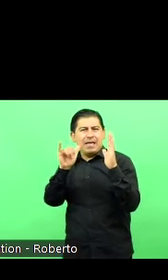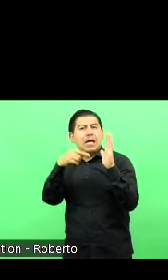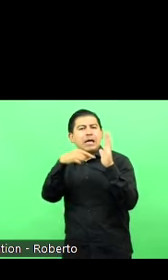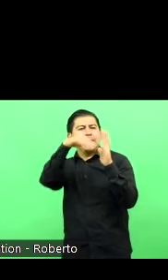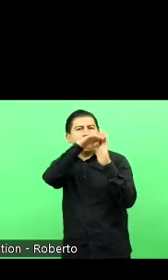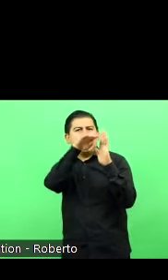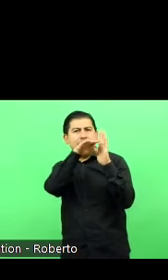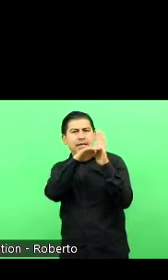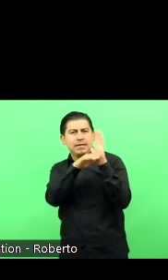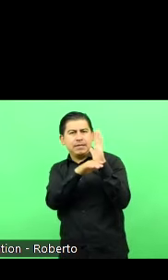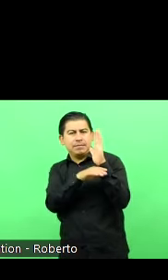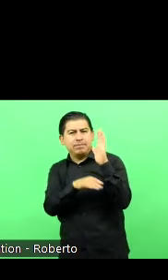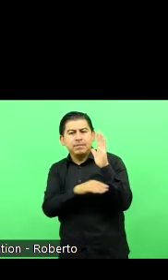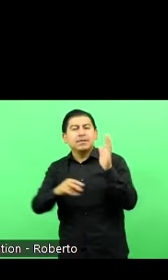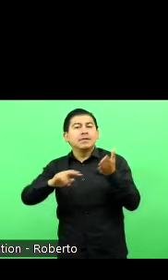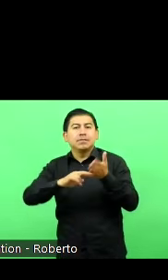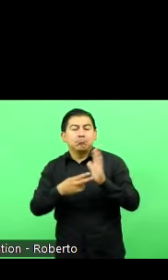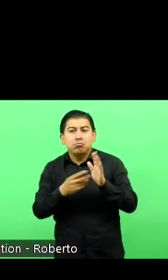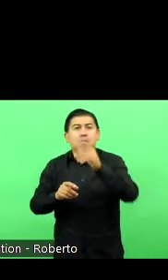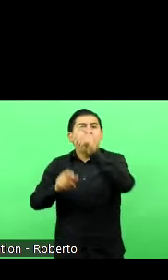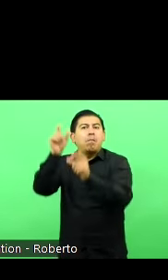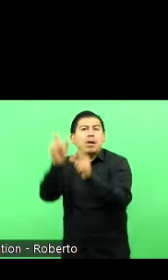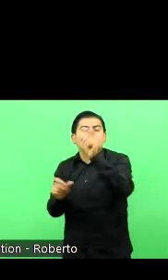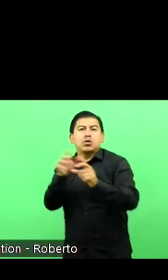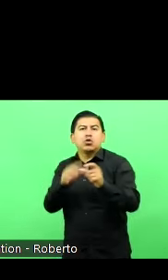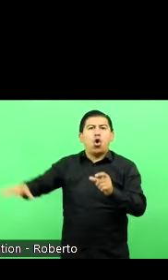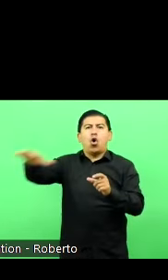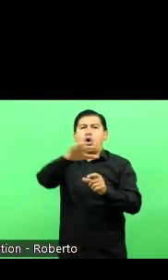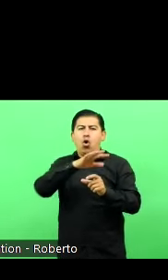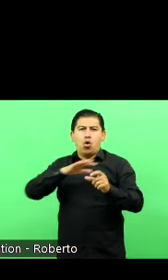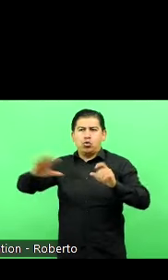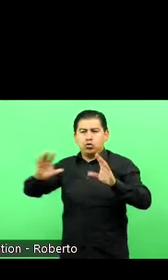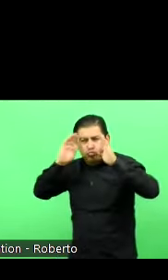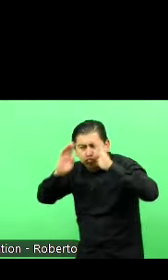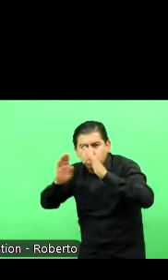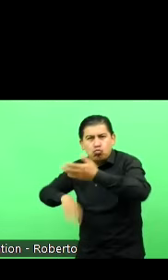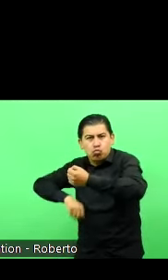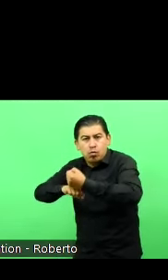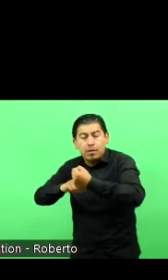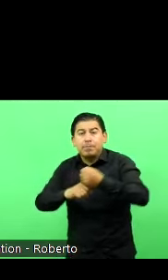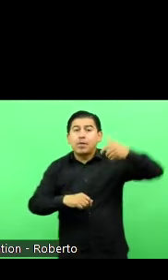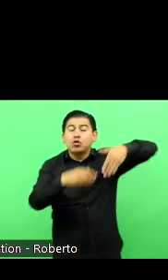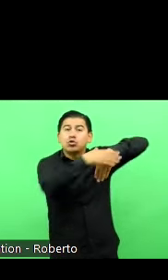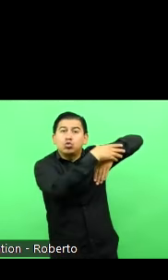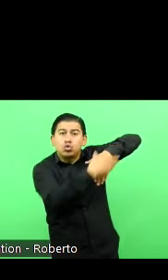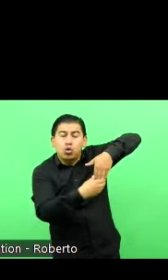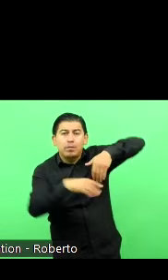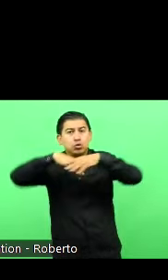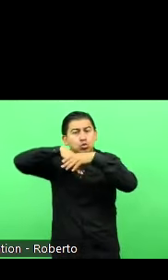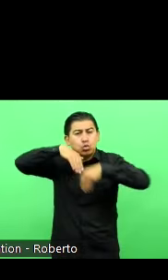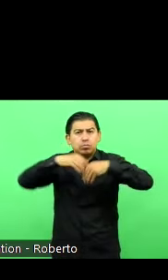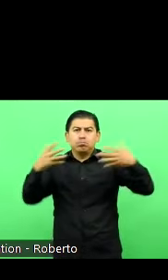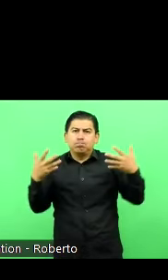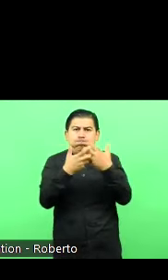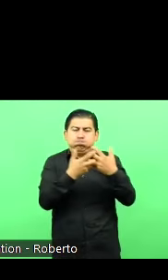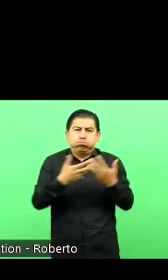Throughout South-South and triangular cooperation, we can share valuable lessons and innovative approaches that ensure